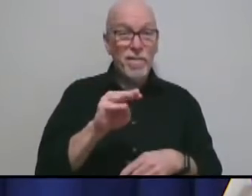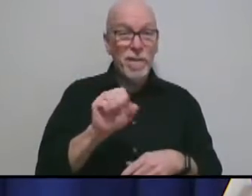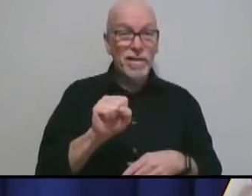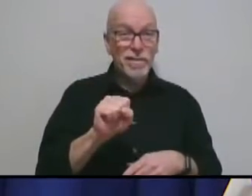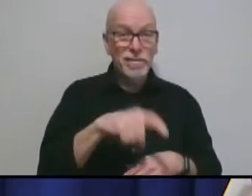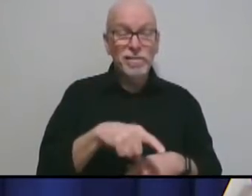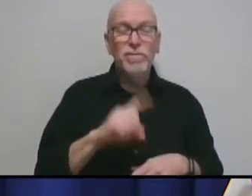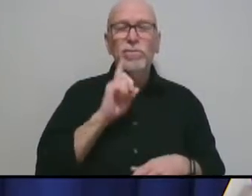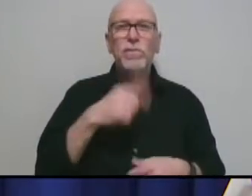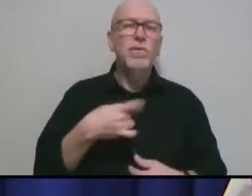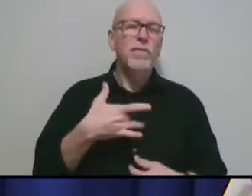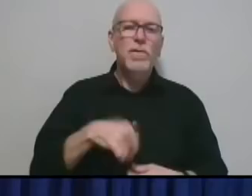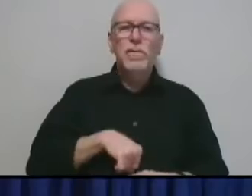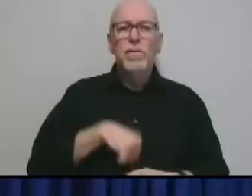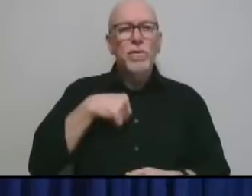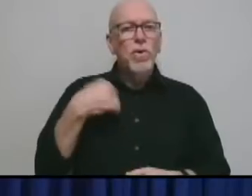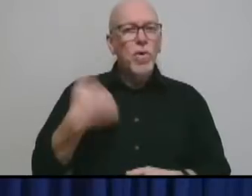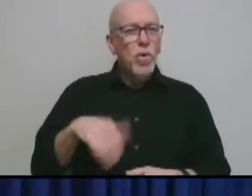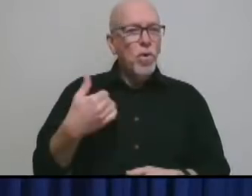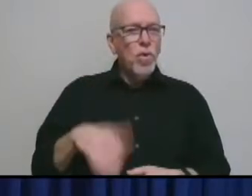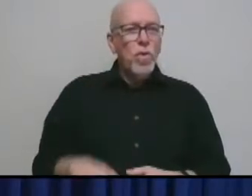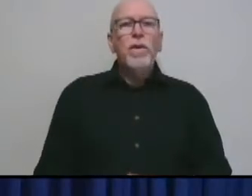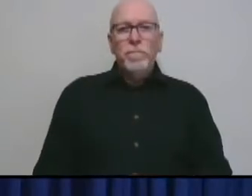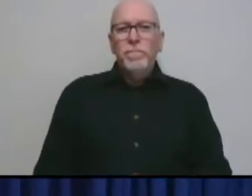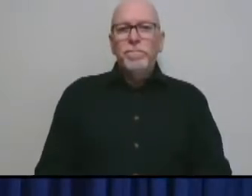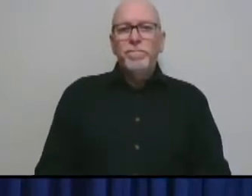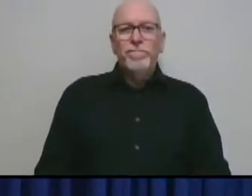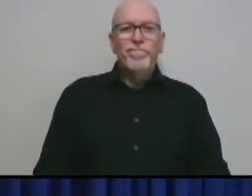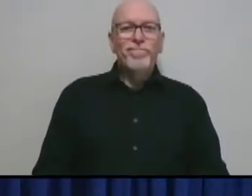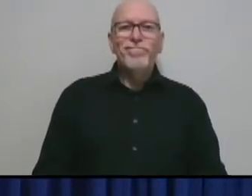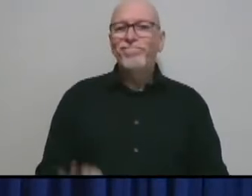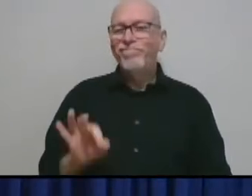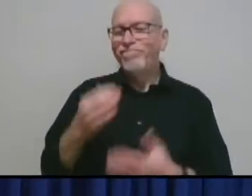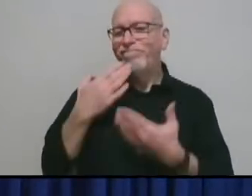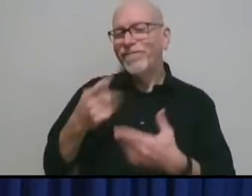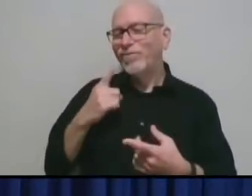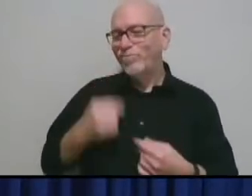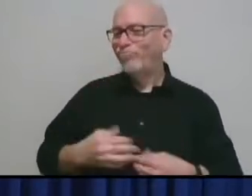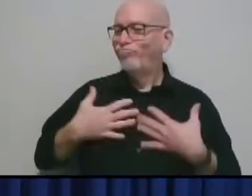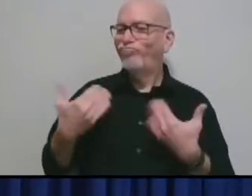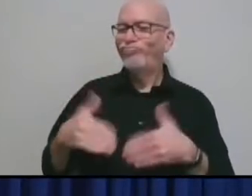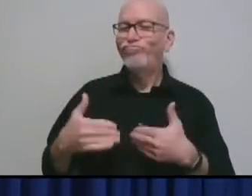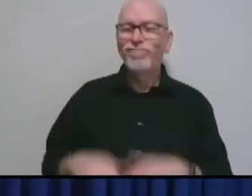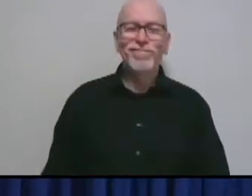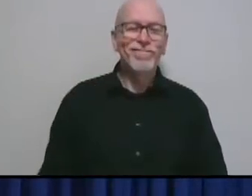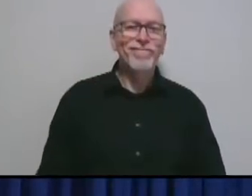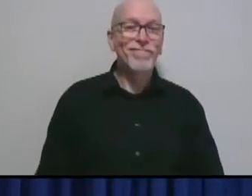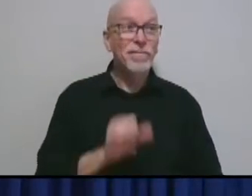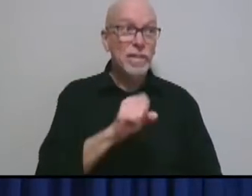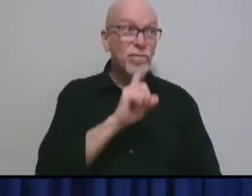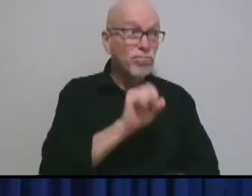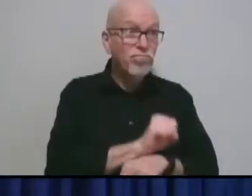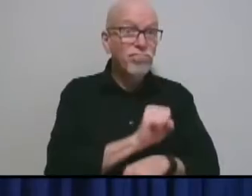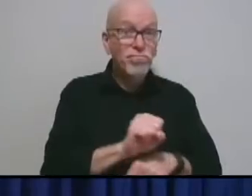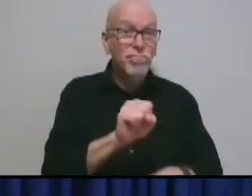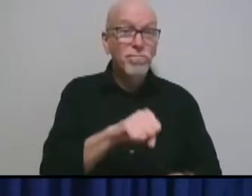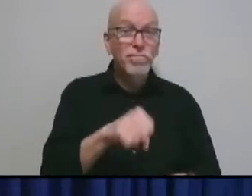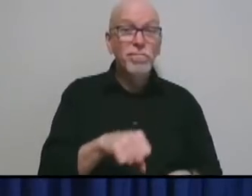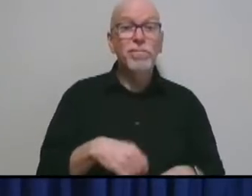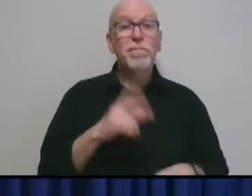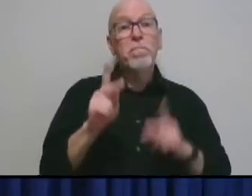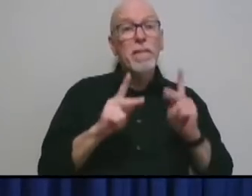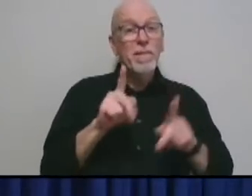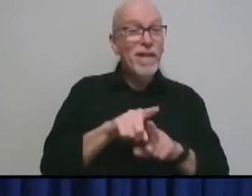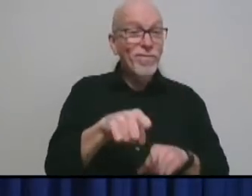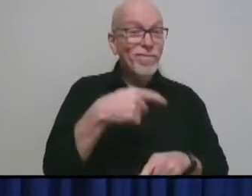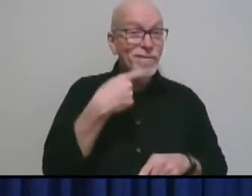been so proud in my life. So thank you. Well, you're welcome. It was very uplifting. It really was. People, as you said